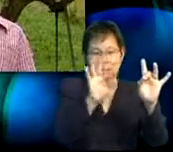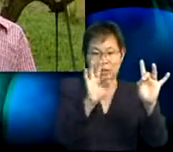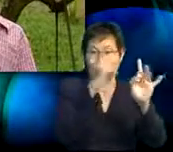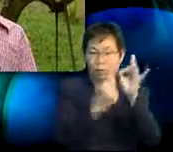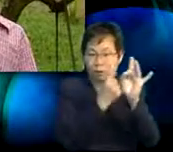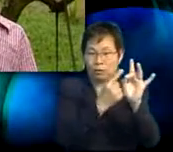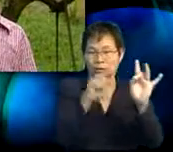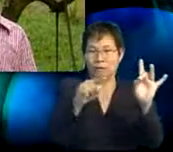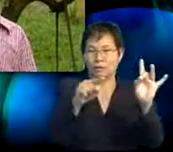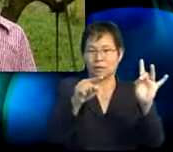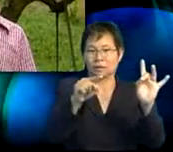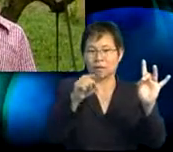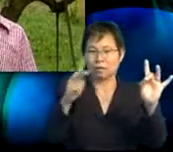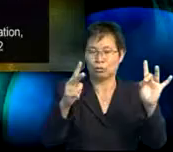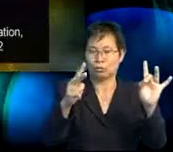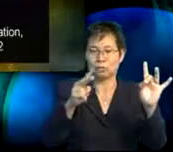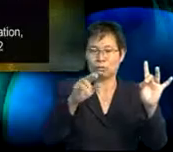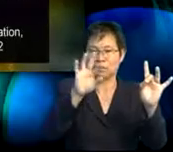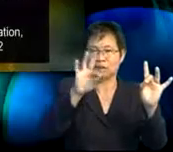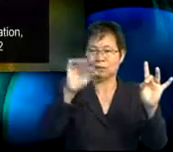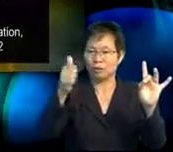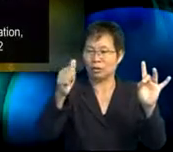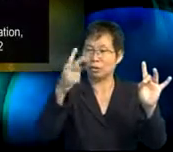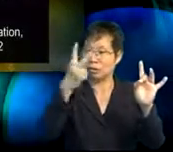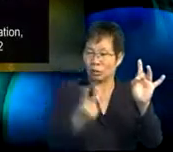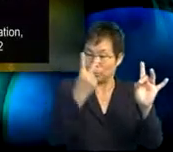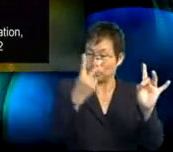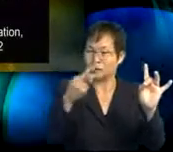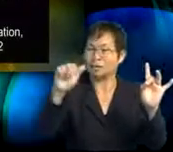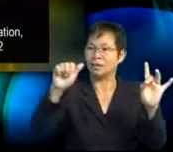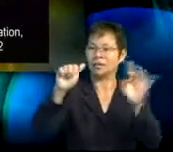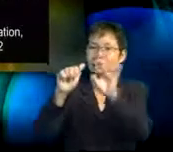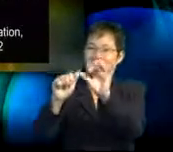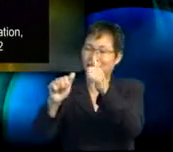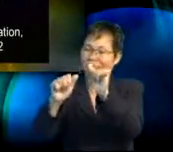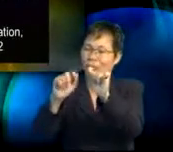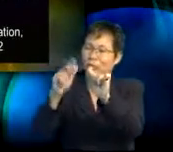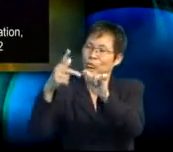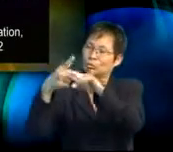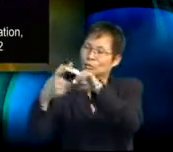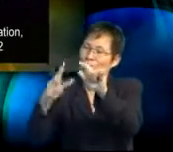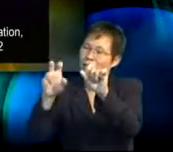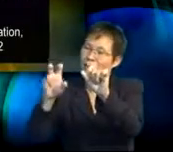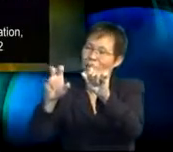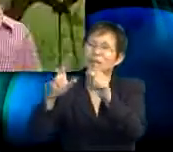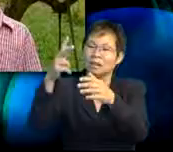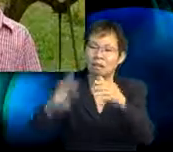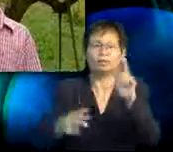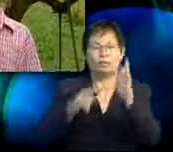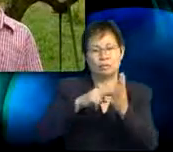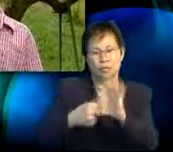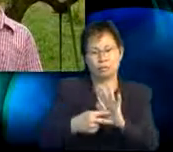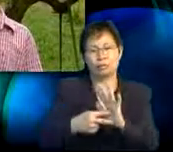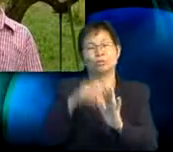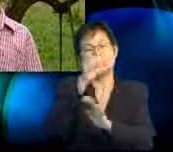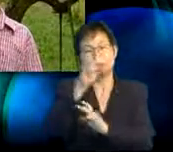From 9 to 10 is 2 hours. And from 10 to 10:30 is half an hour.